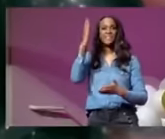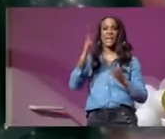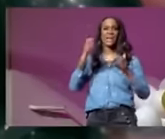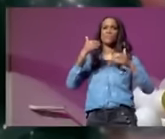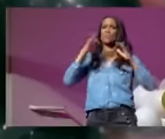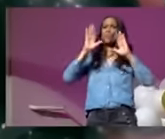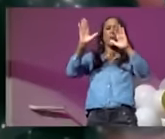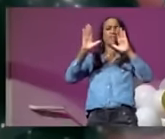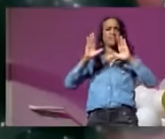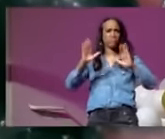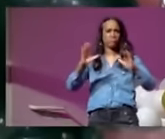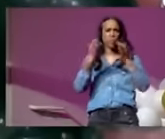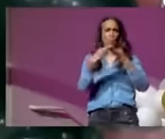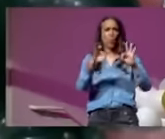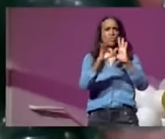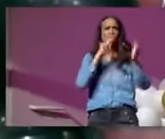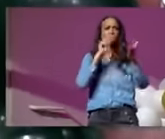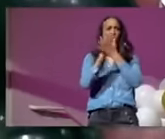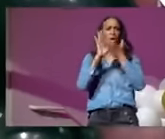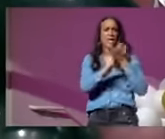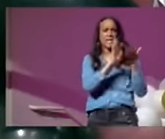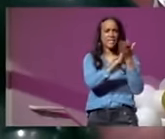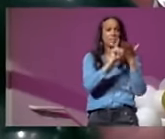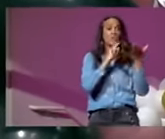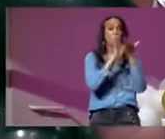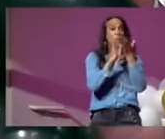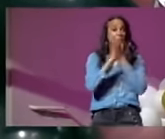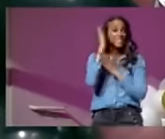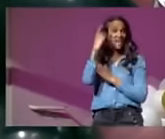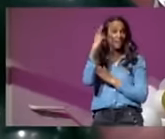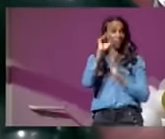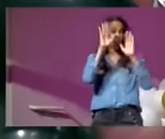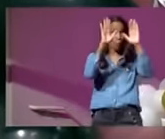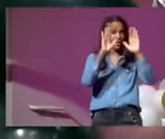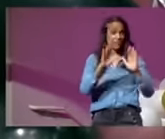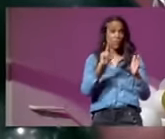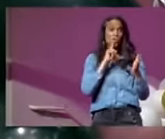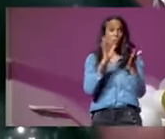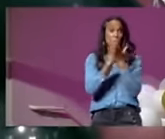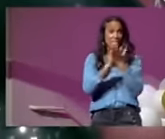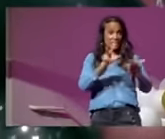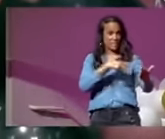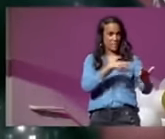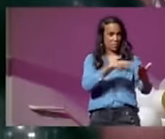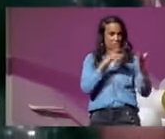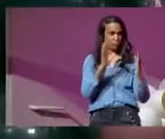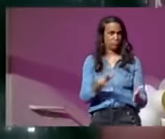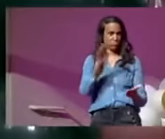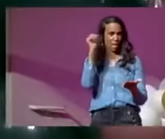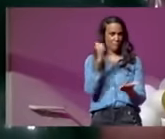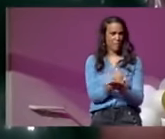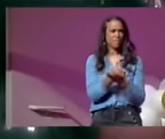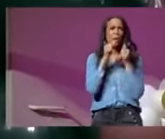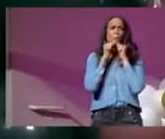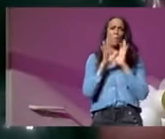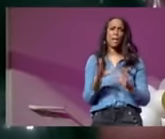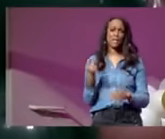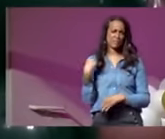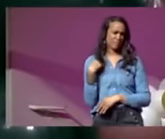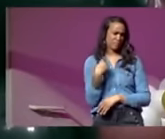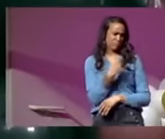Great and greatly to be praised. Praise God with me for our wonderful praise dancers. Did they not bless